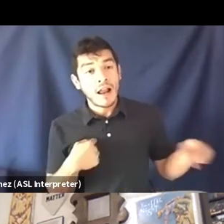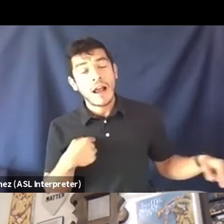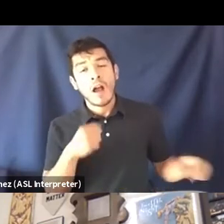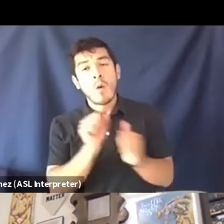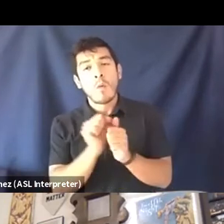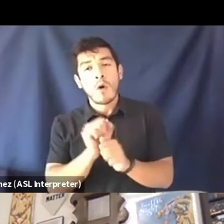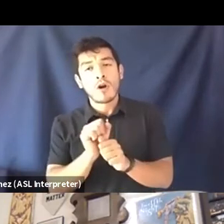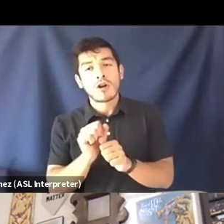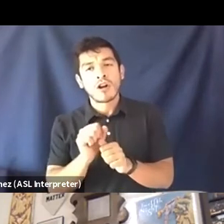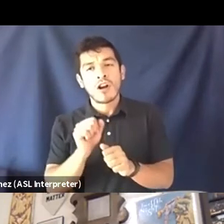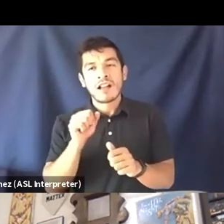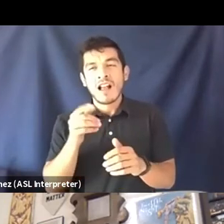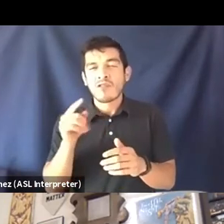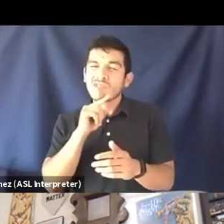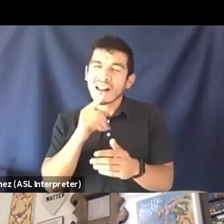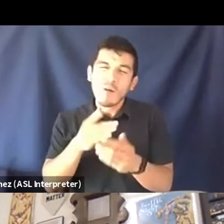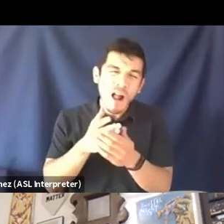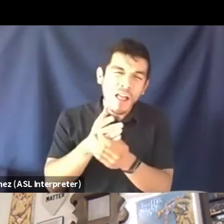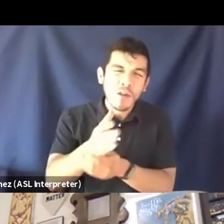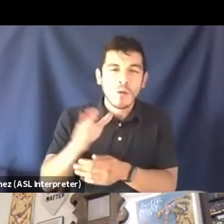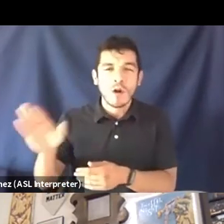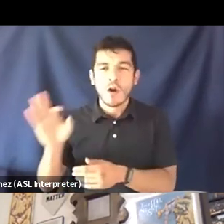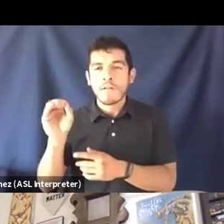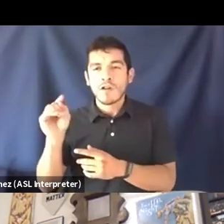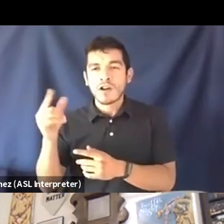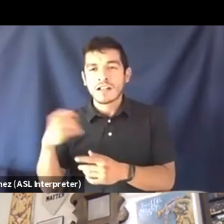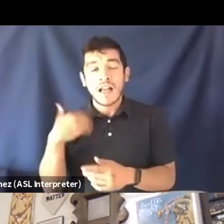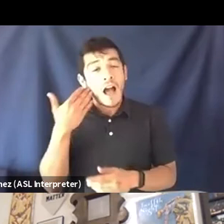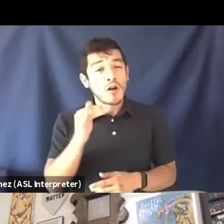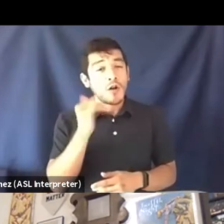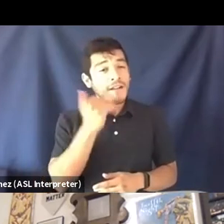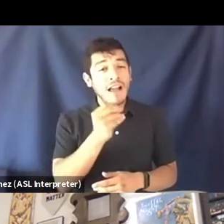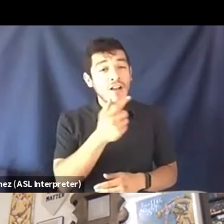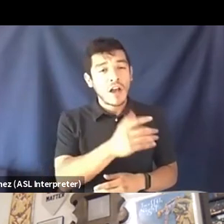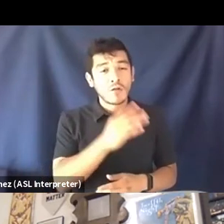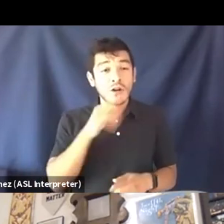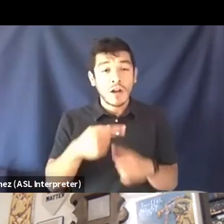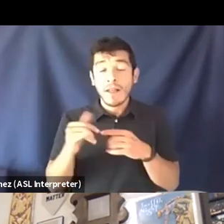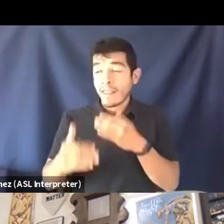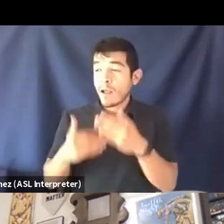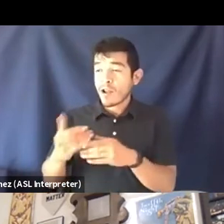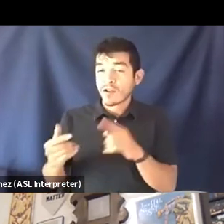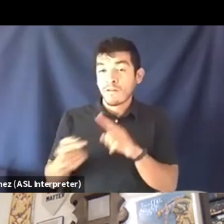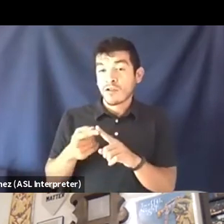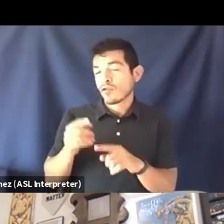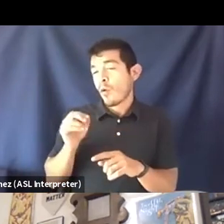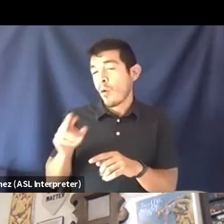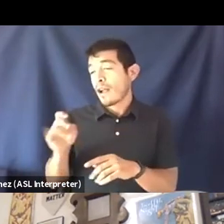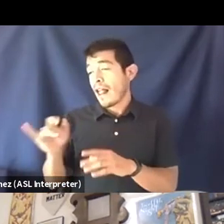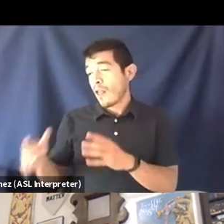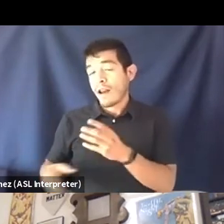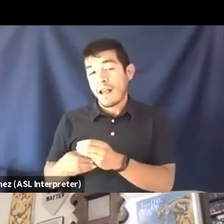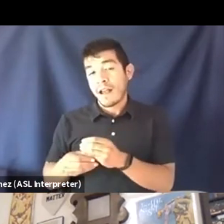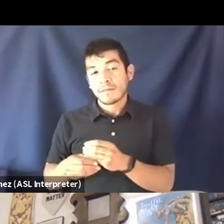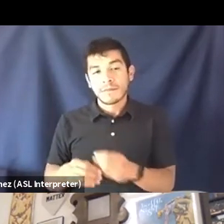really combed through that deposition footage. And I don't know, Angela, if you want to speak about that process too, or Kelli, if you want to add as well. Well, I